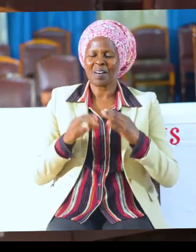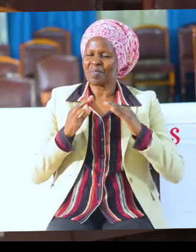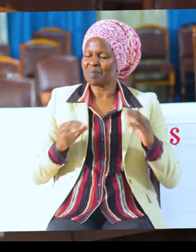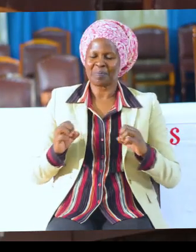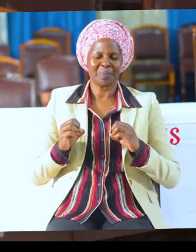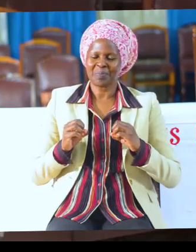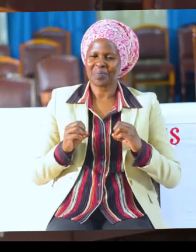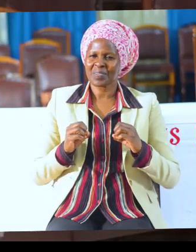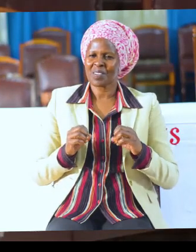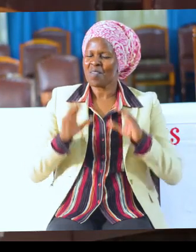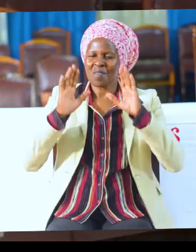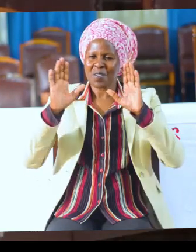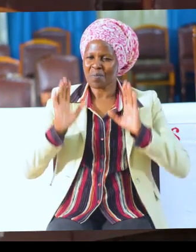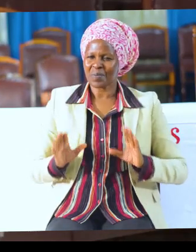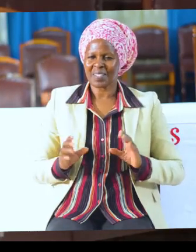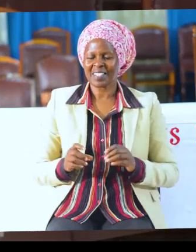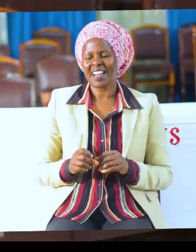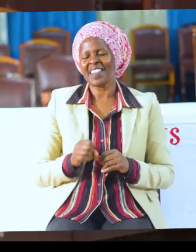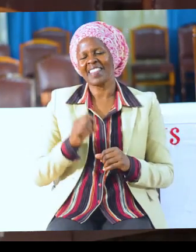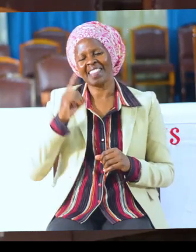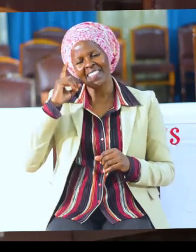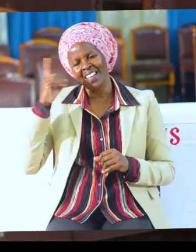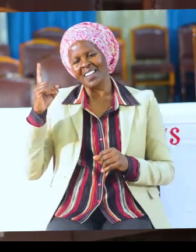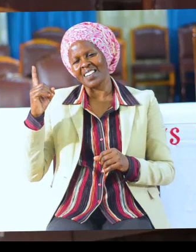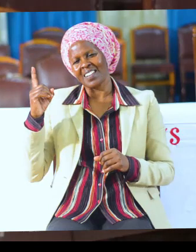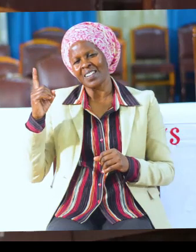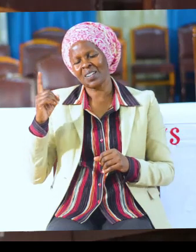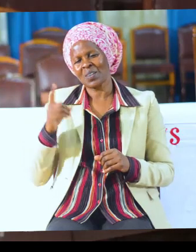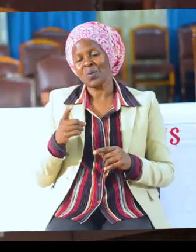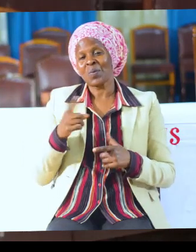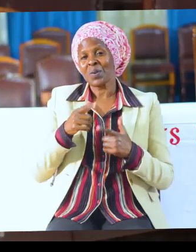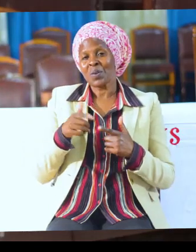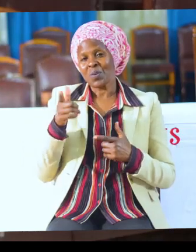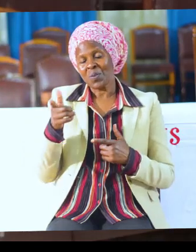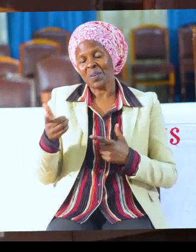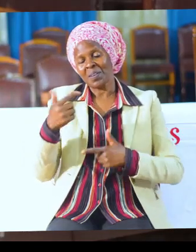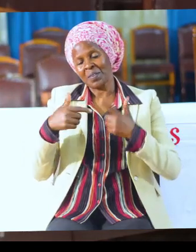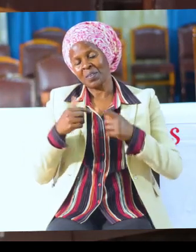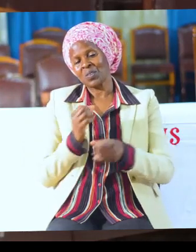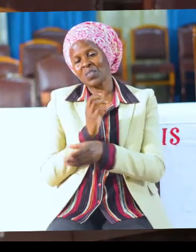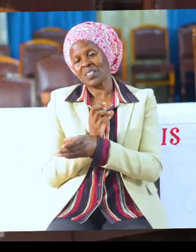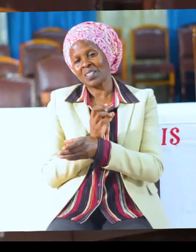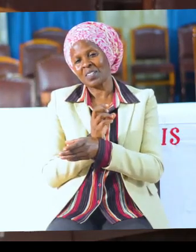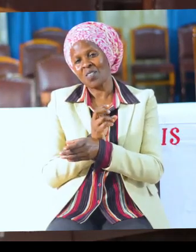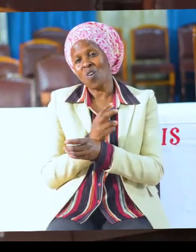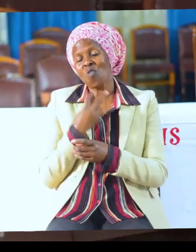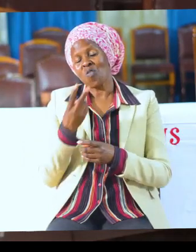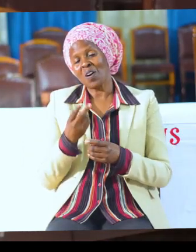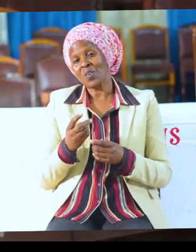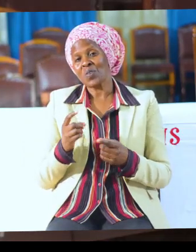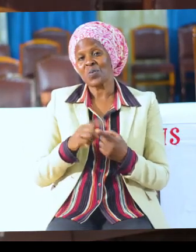house. And it is important to think seriously about those of us who came to church. They are vows that we make to each